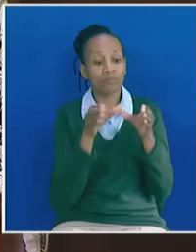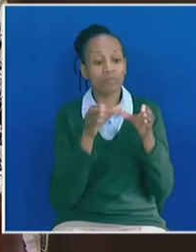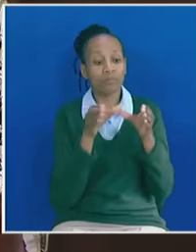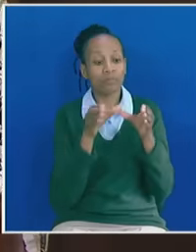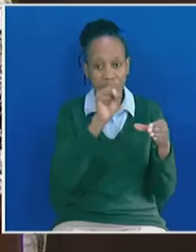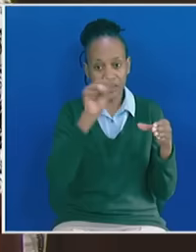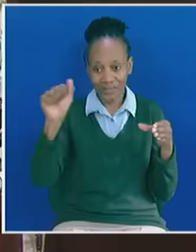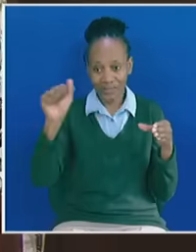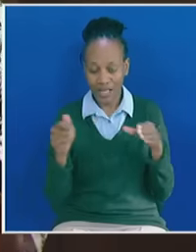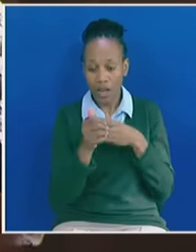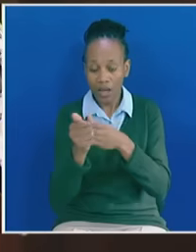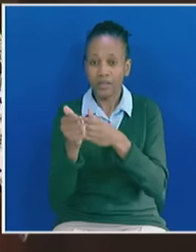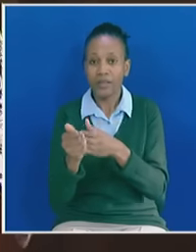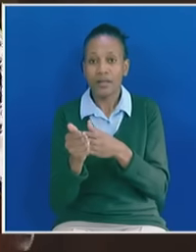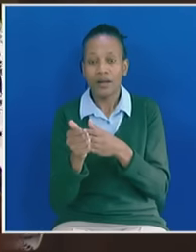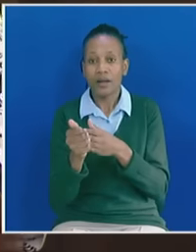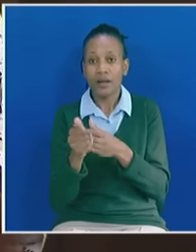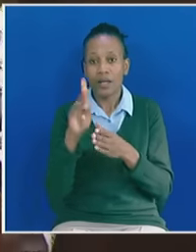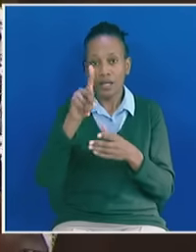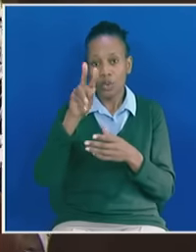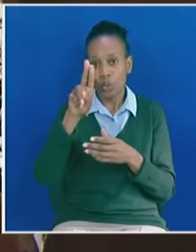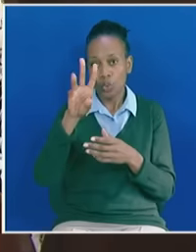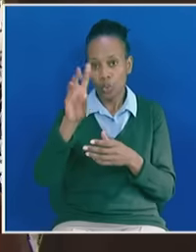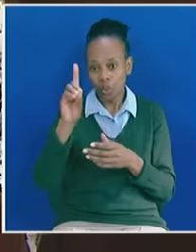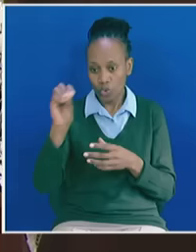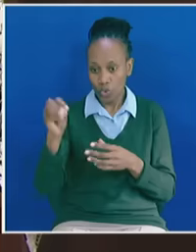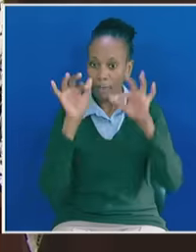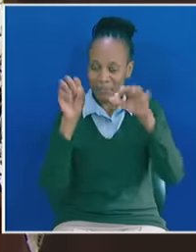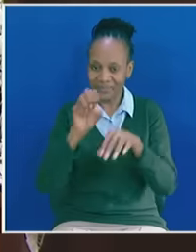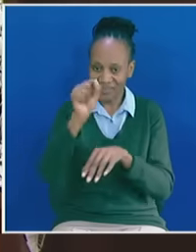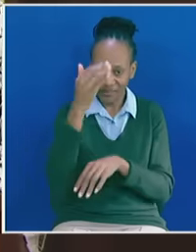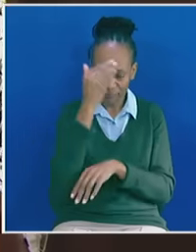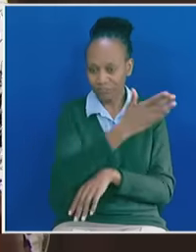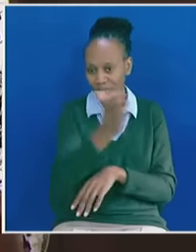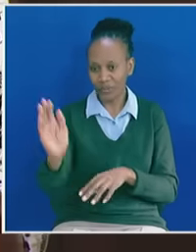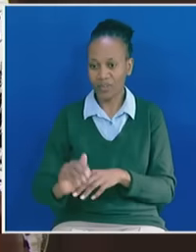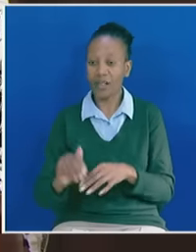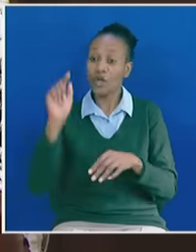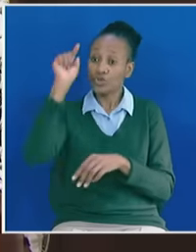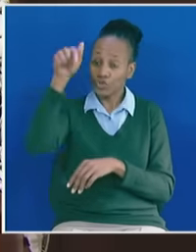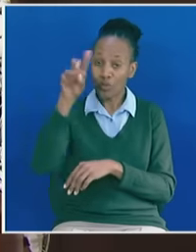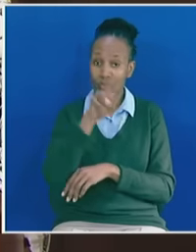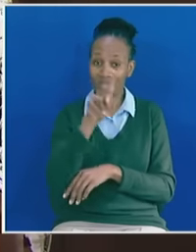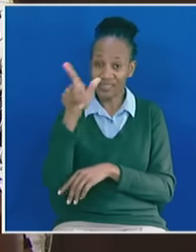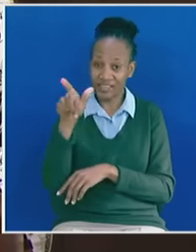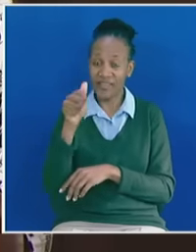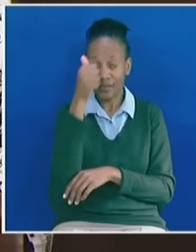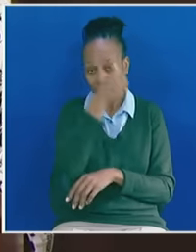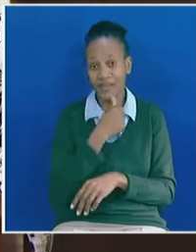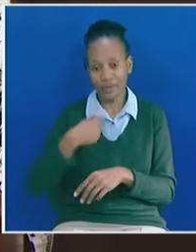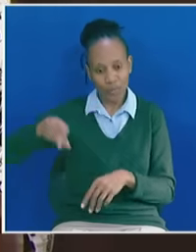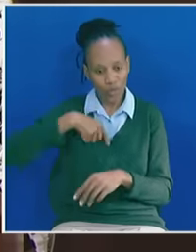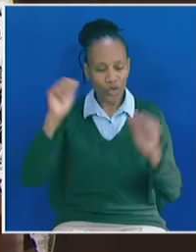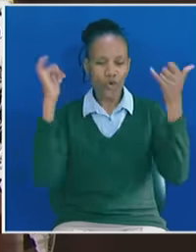the DG Ambassador Kujo, fellow South Africans. Chairperson, tomorrow on the 27th of April, we will be